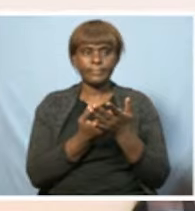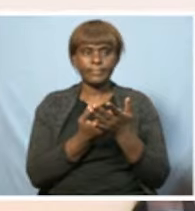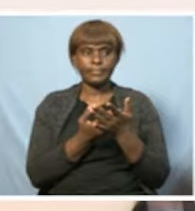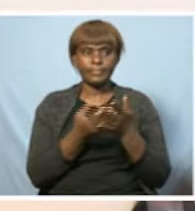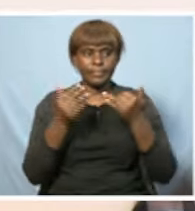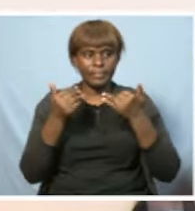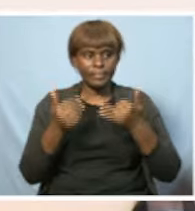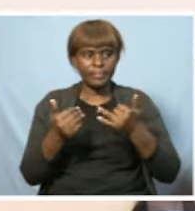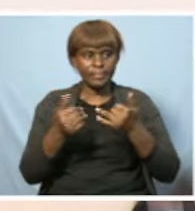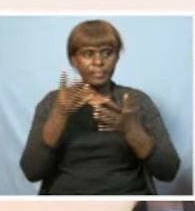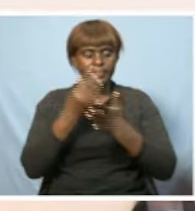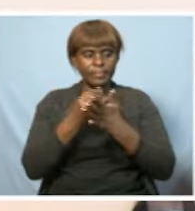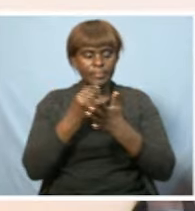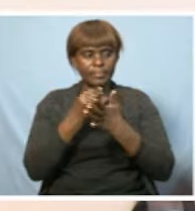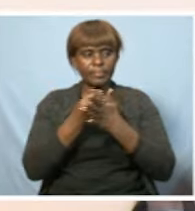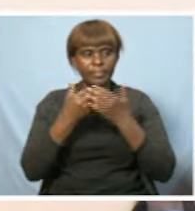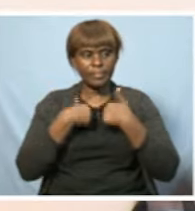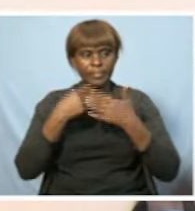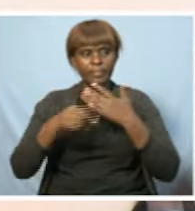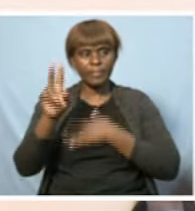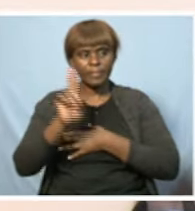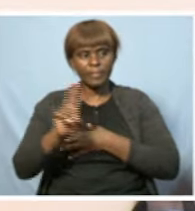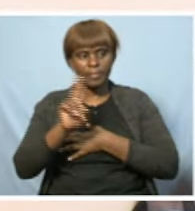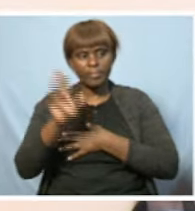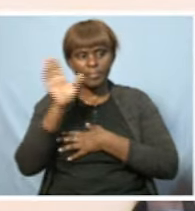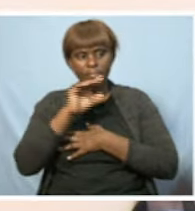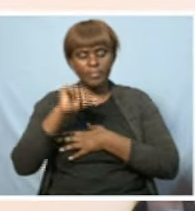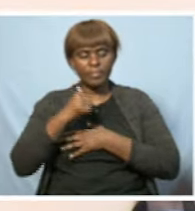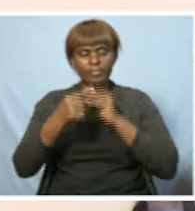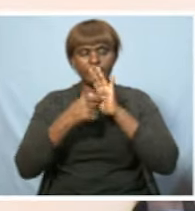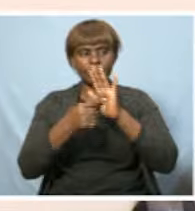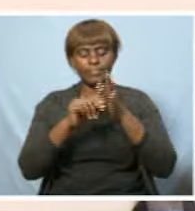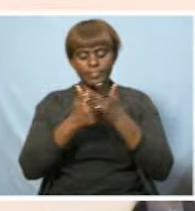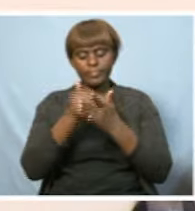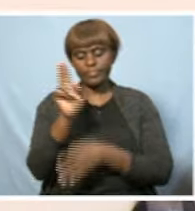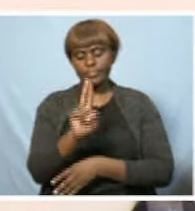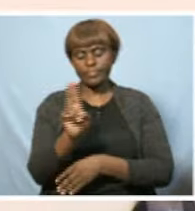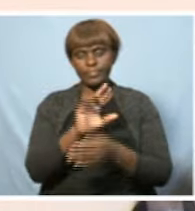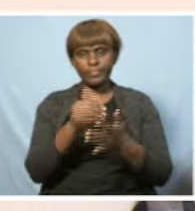The unspent funds have since been spent, and we have shown how they have been spent.